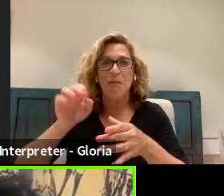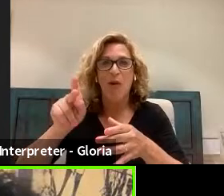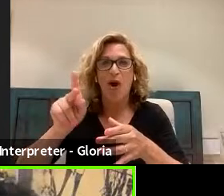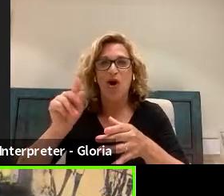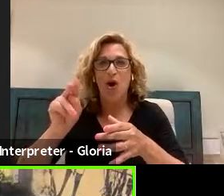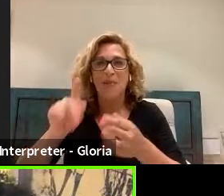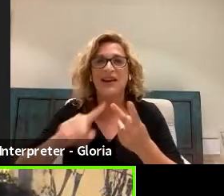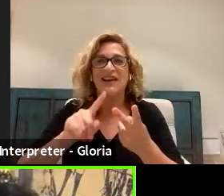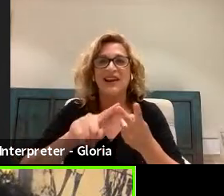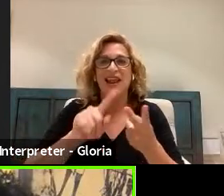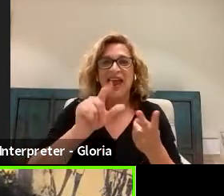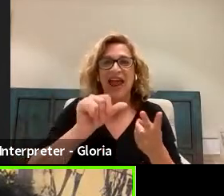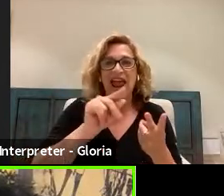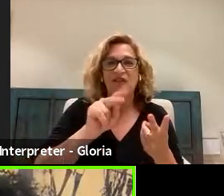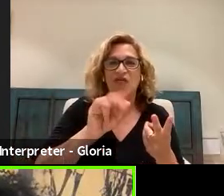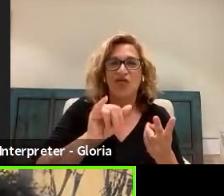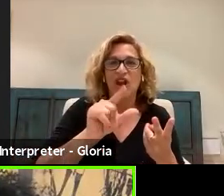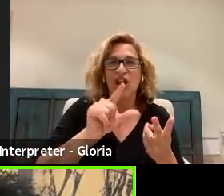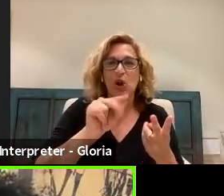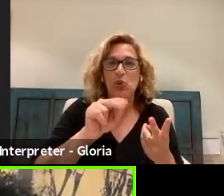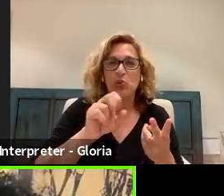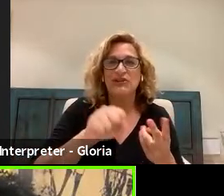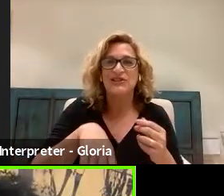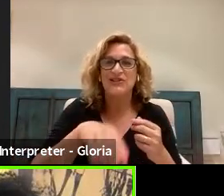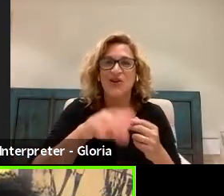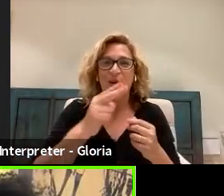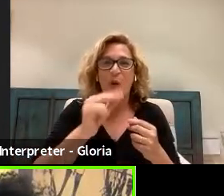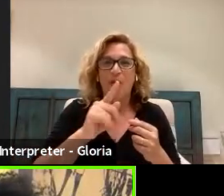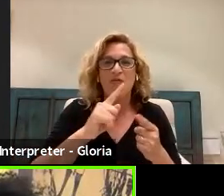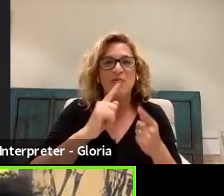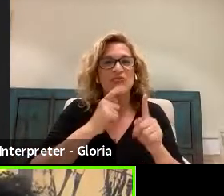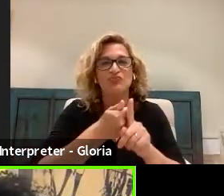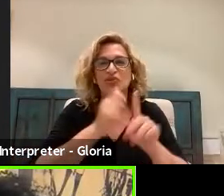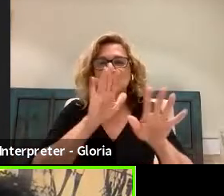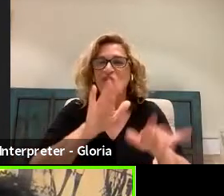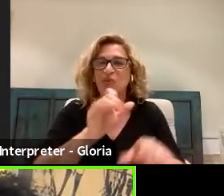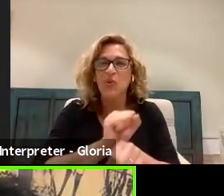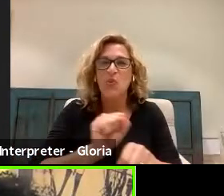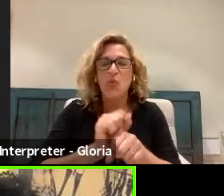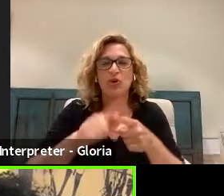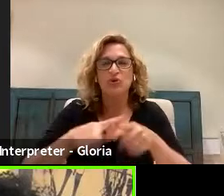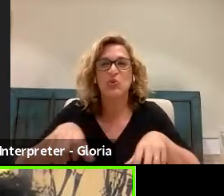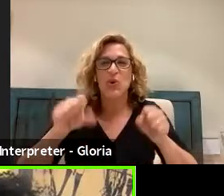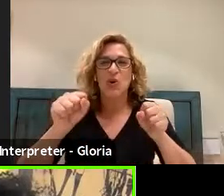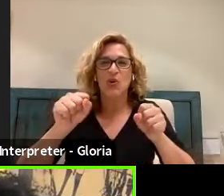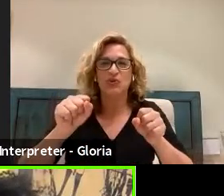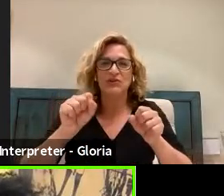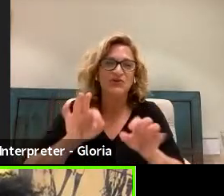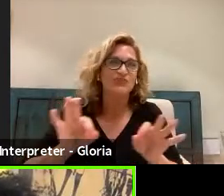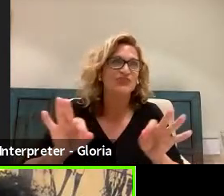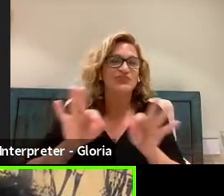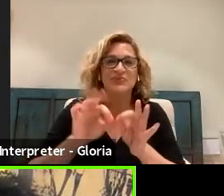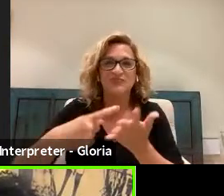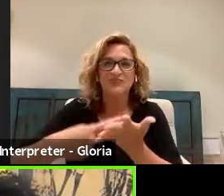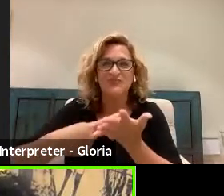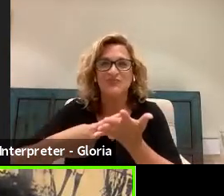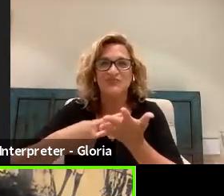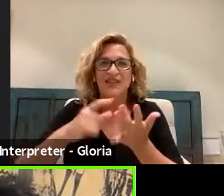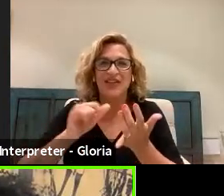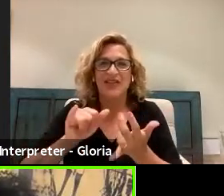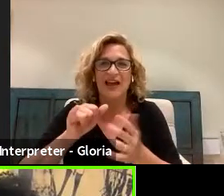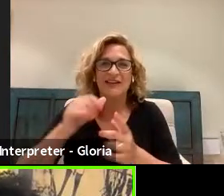Willis Hoffman for your incredible work to host this important conversation series that has really centered the lives and